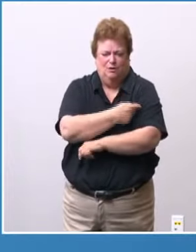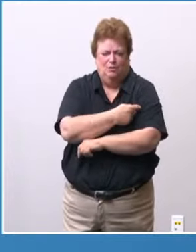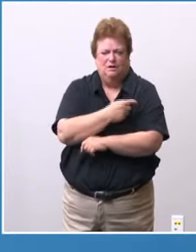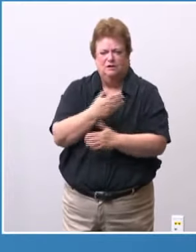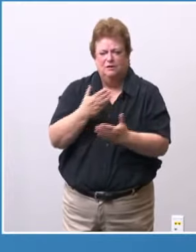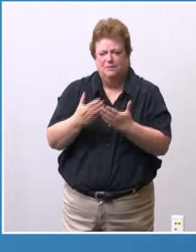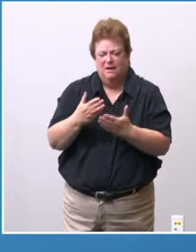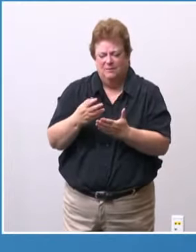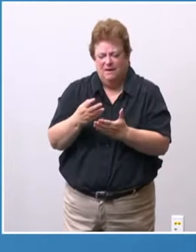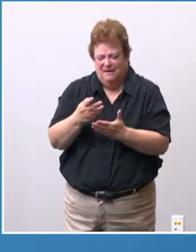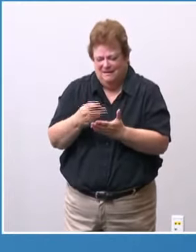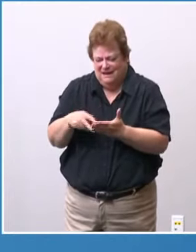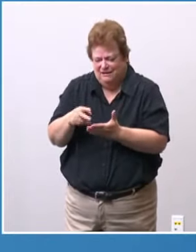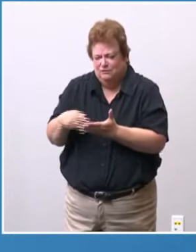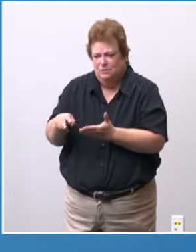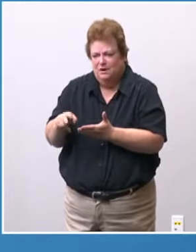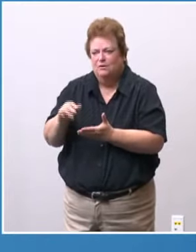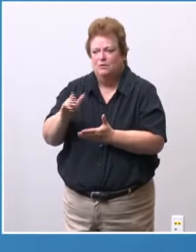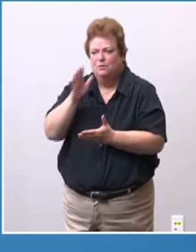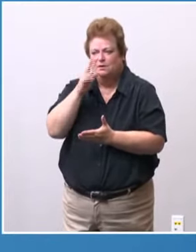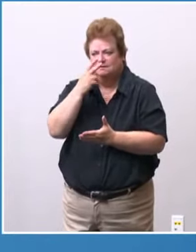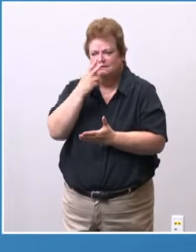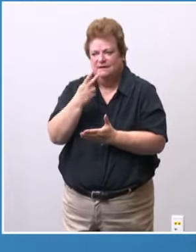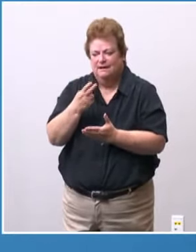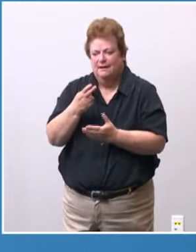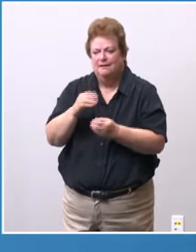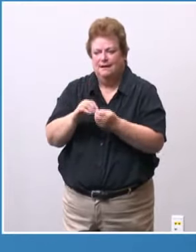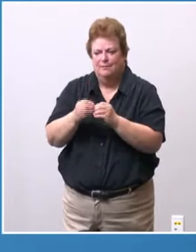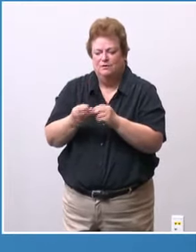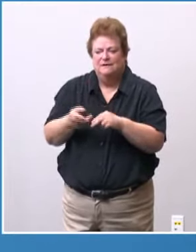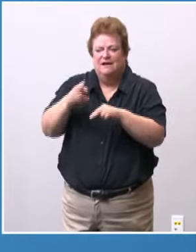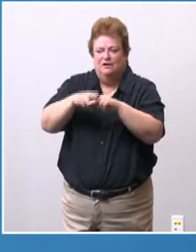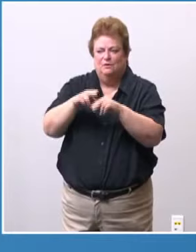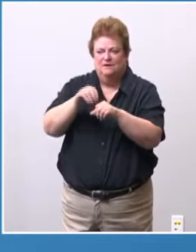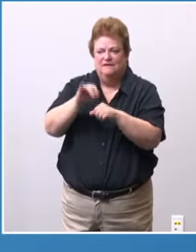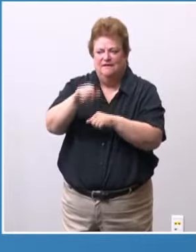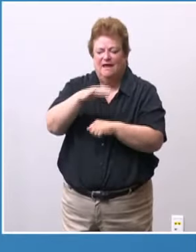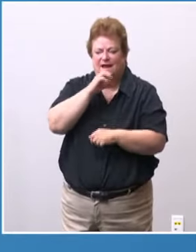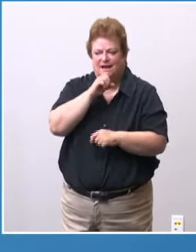weeks, you're going to see an increase in that age group.